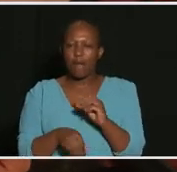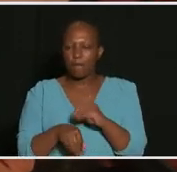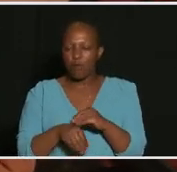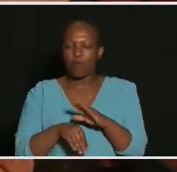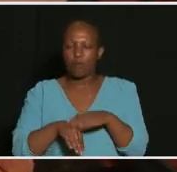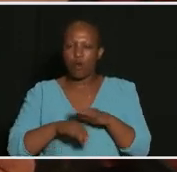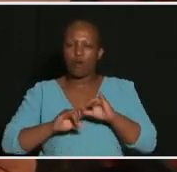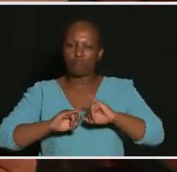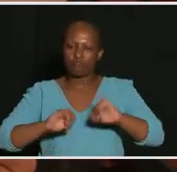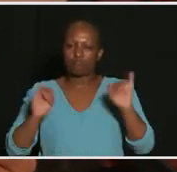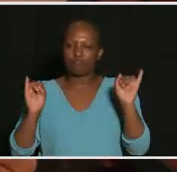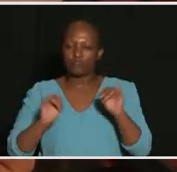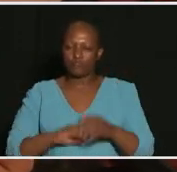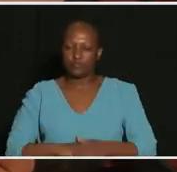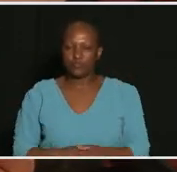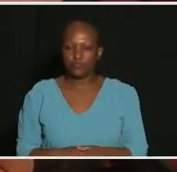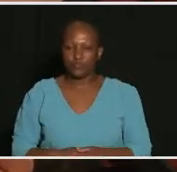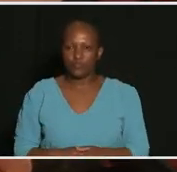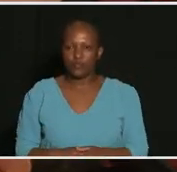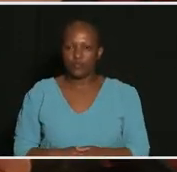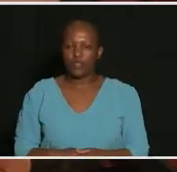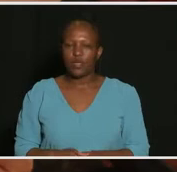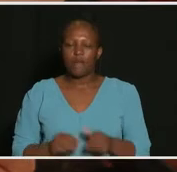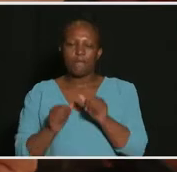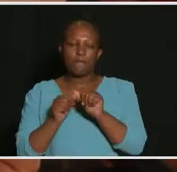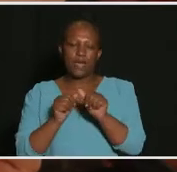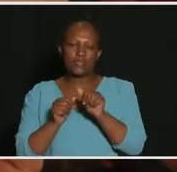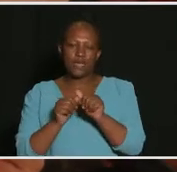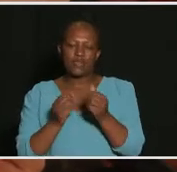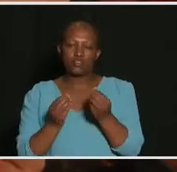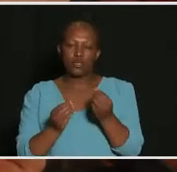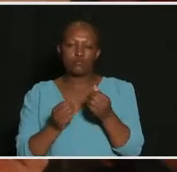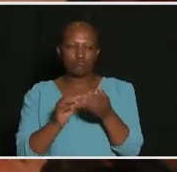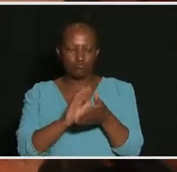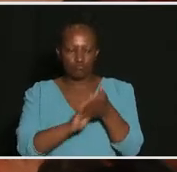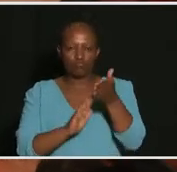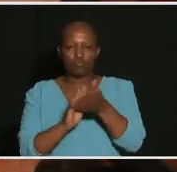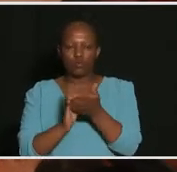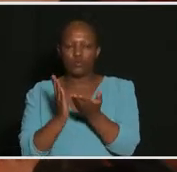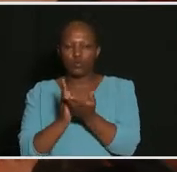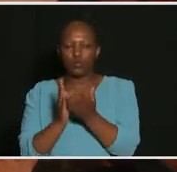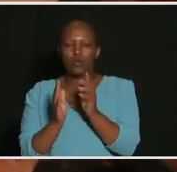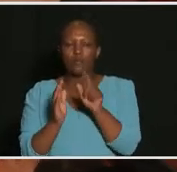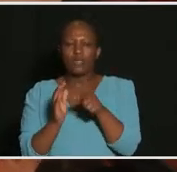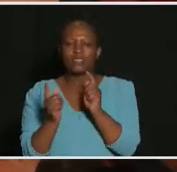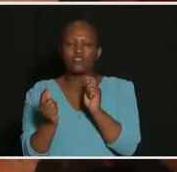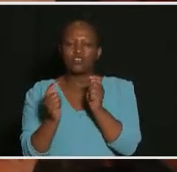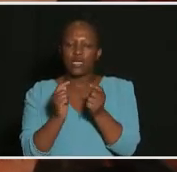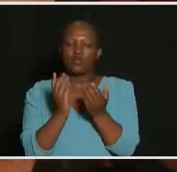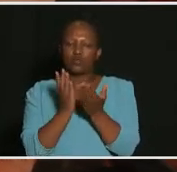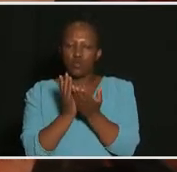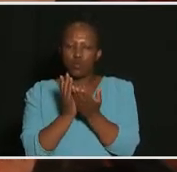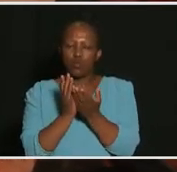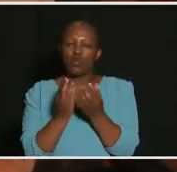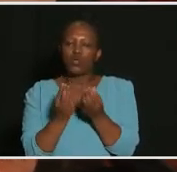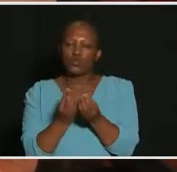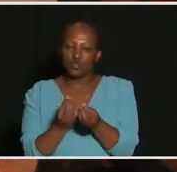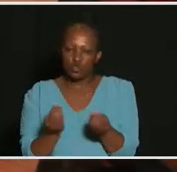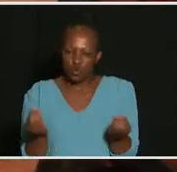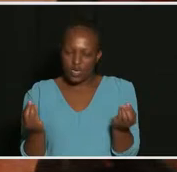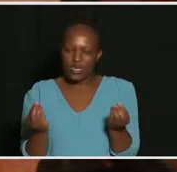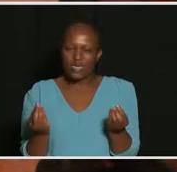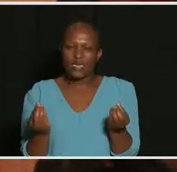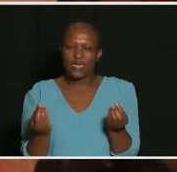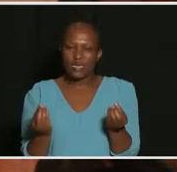problems worse a far better approach to get kids to go to school would be to change schools so that kids kids